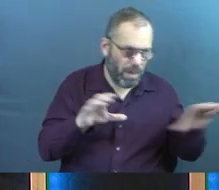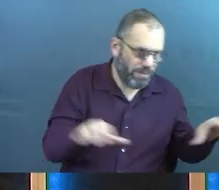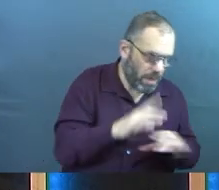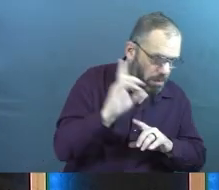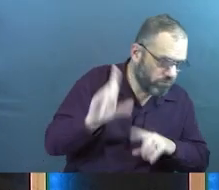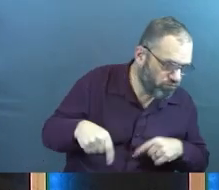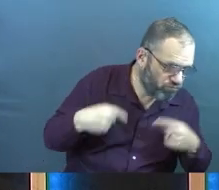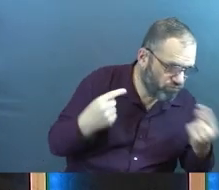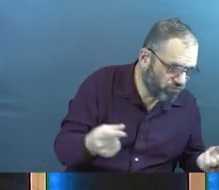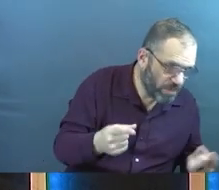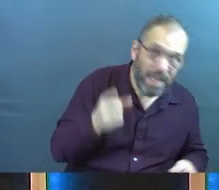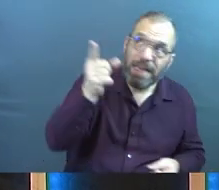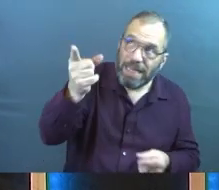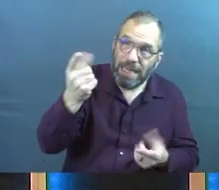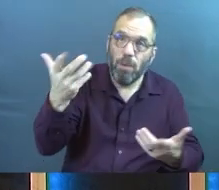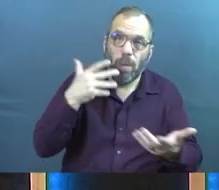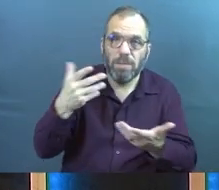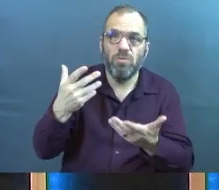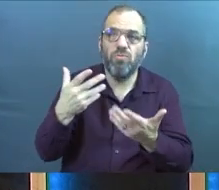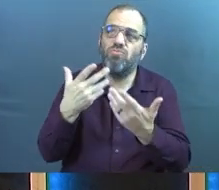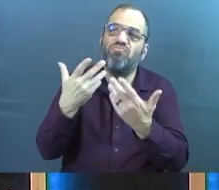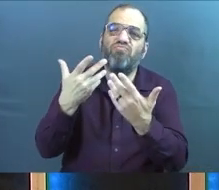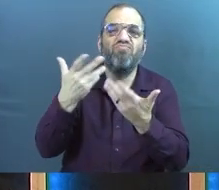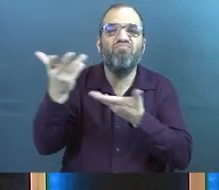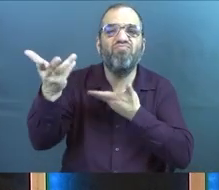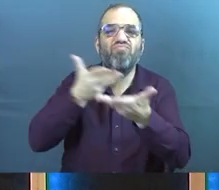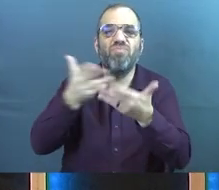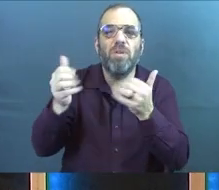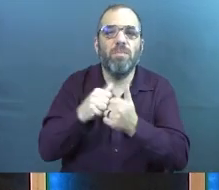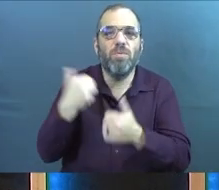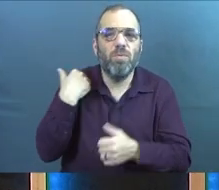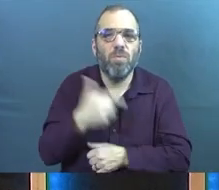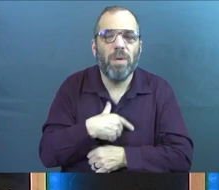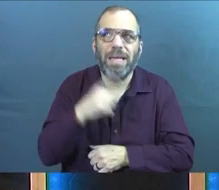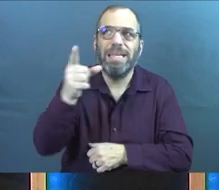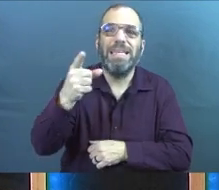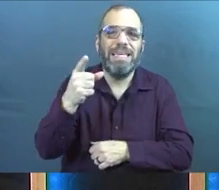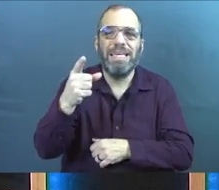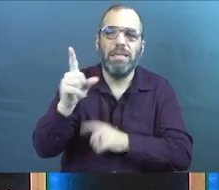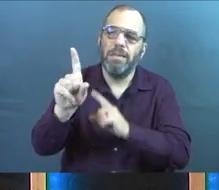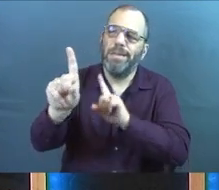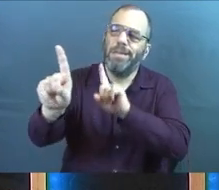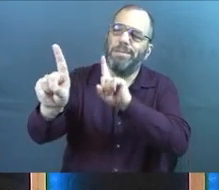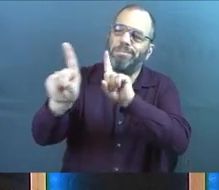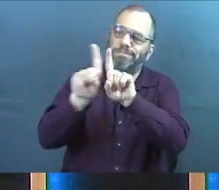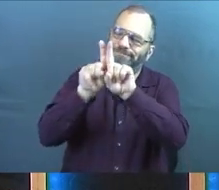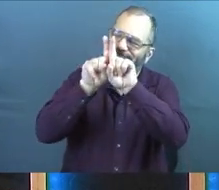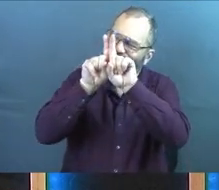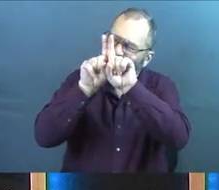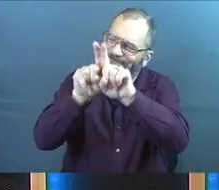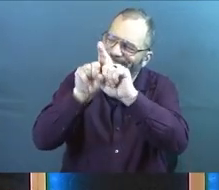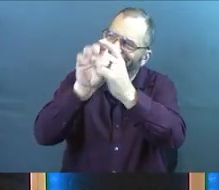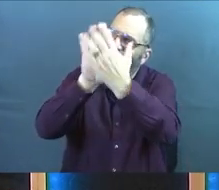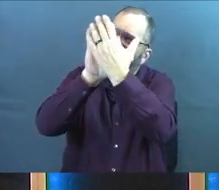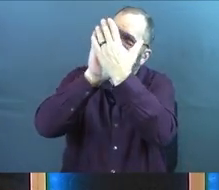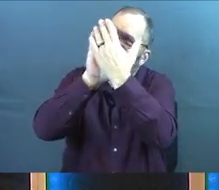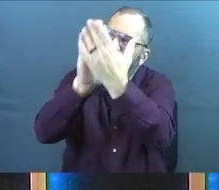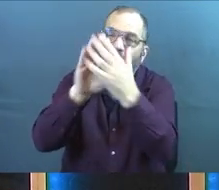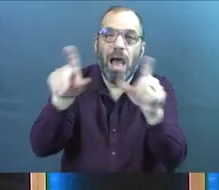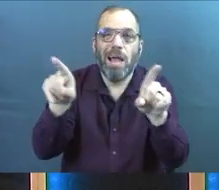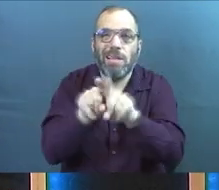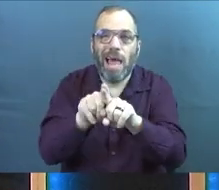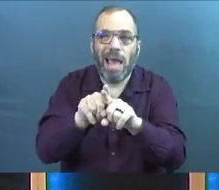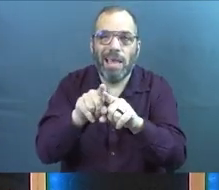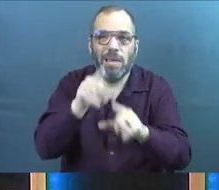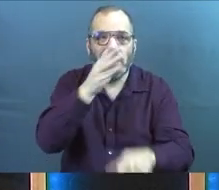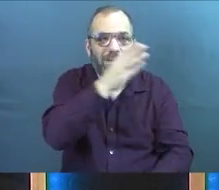done, he wants to commune with us. That he wants to be as close as possible with every single one of us, just like he does